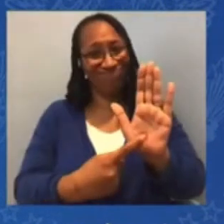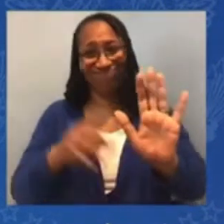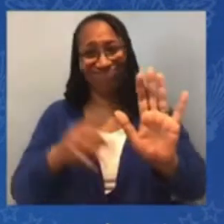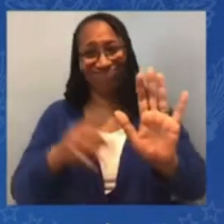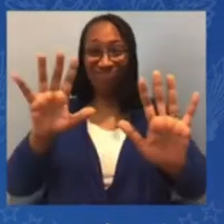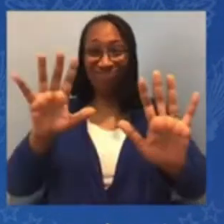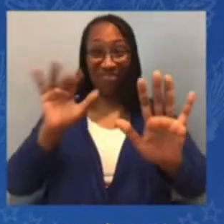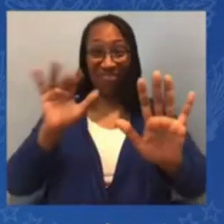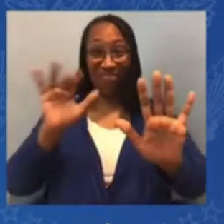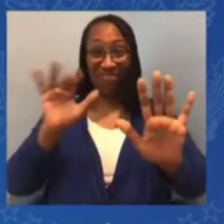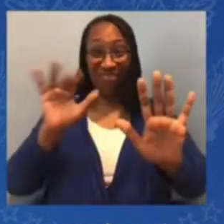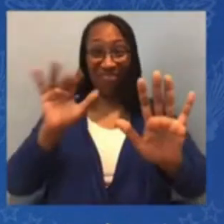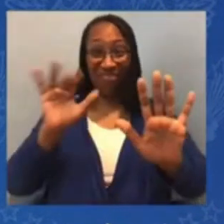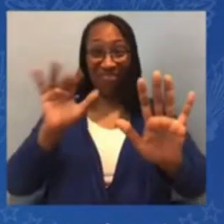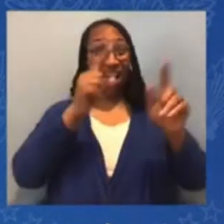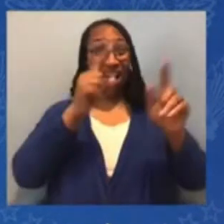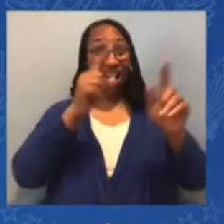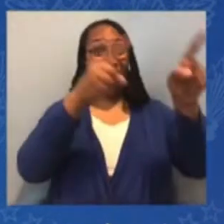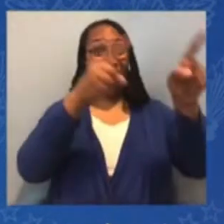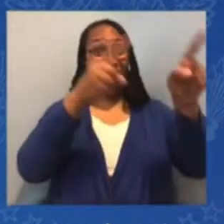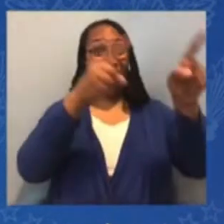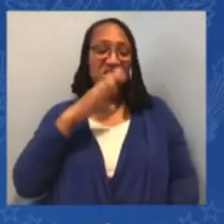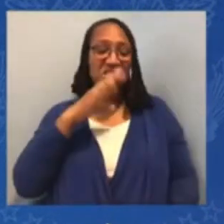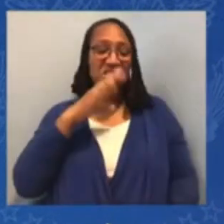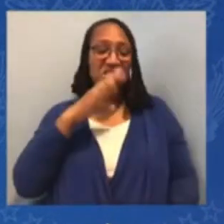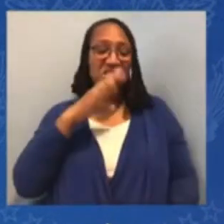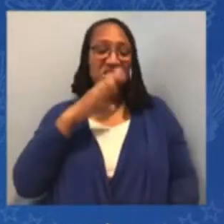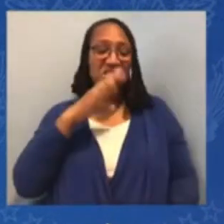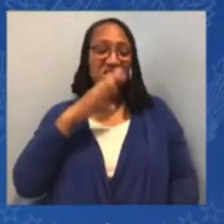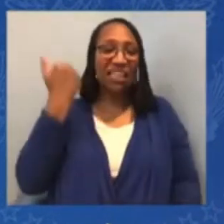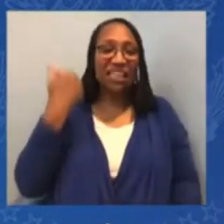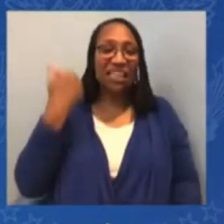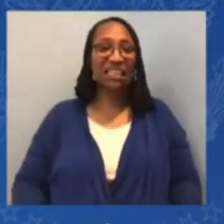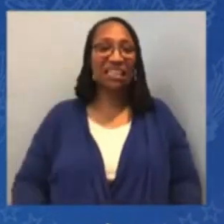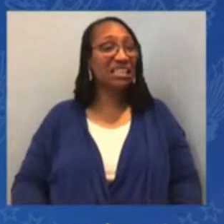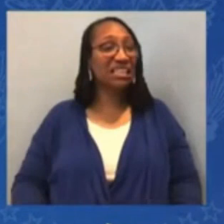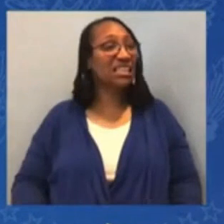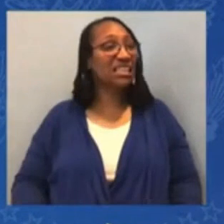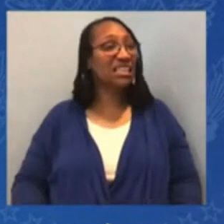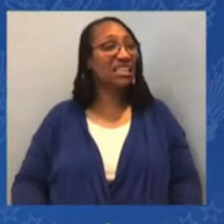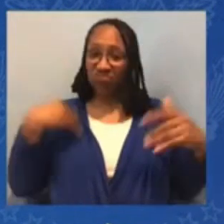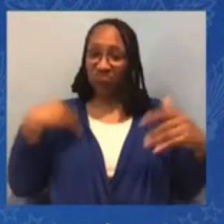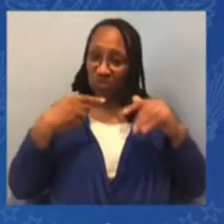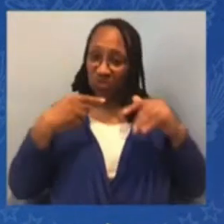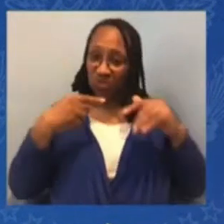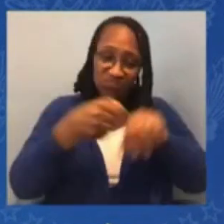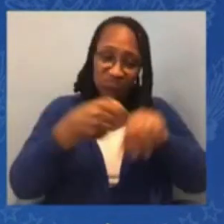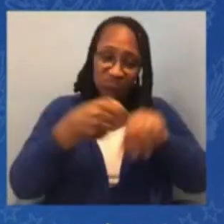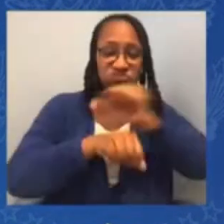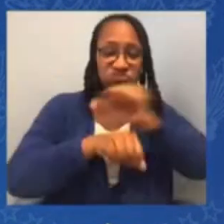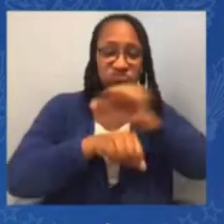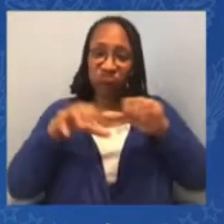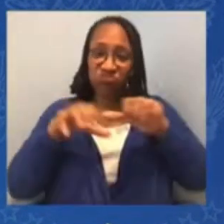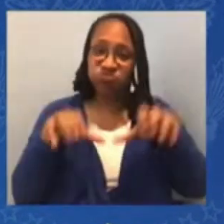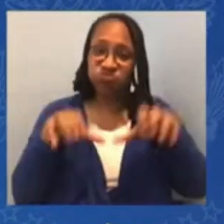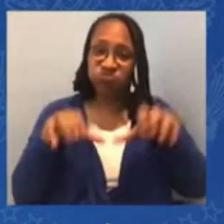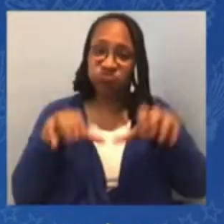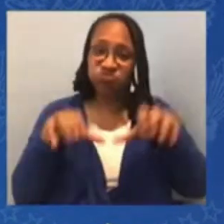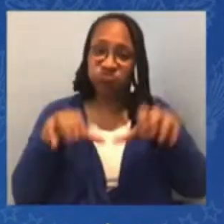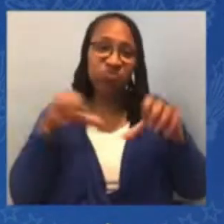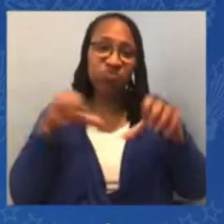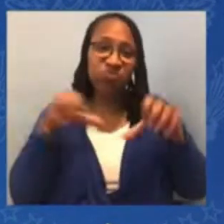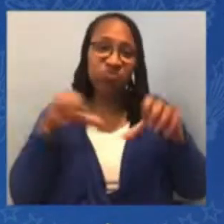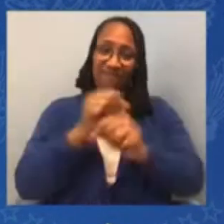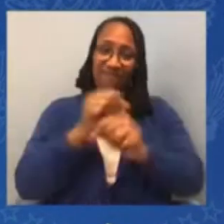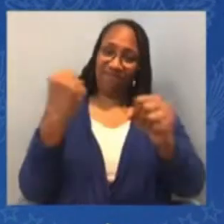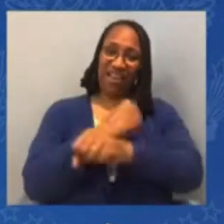And I'll never stop fighting for them, I promise you. And I believe this is true, that everyone in this room, you'll never stop fighting for them